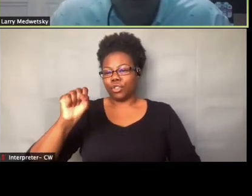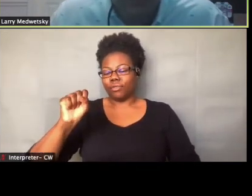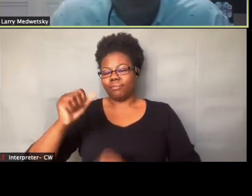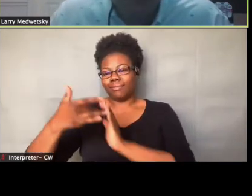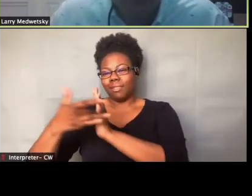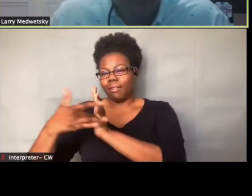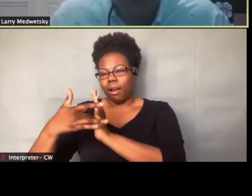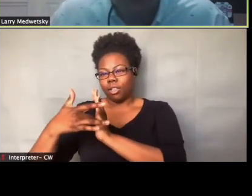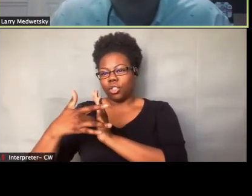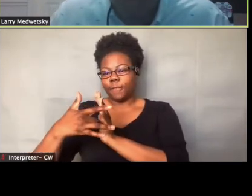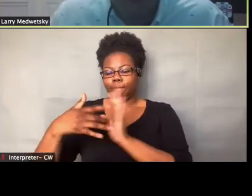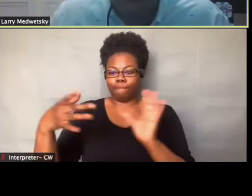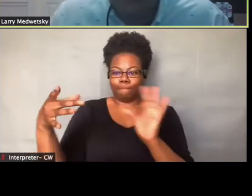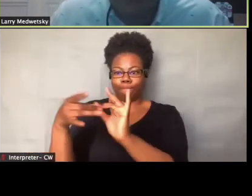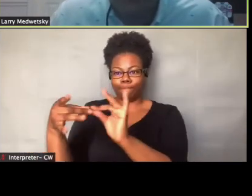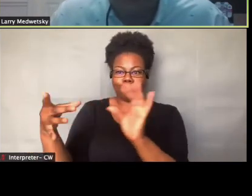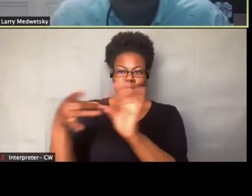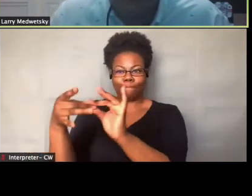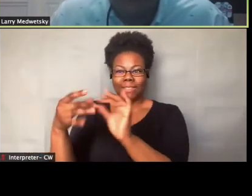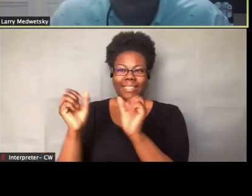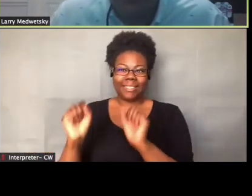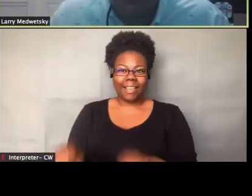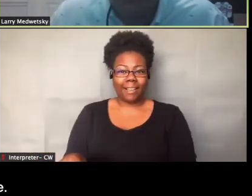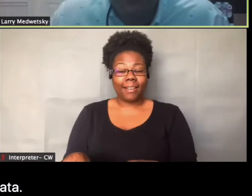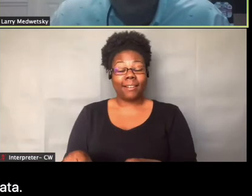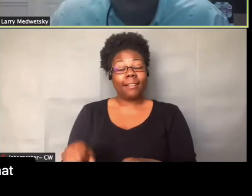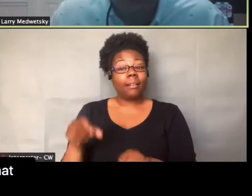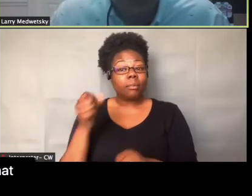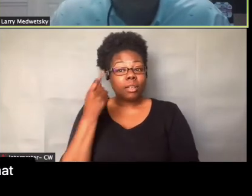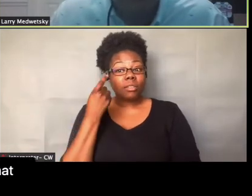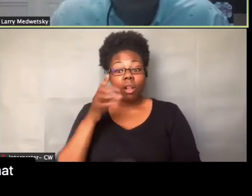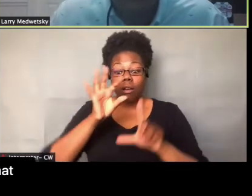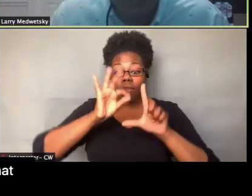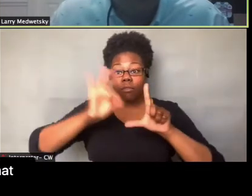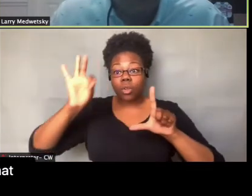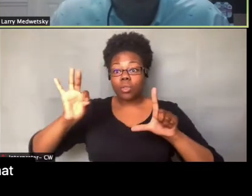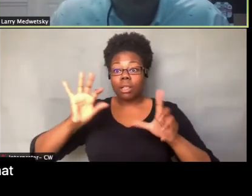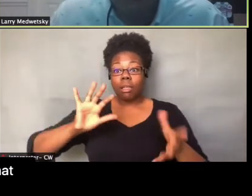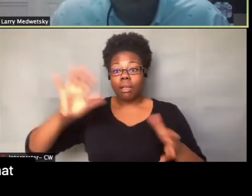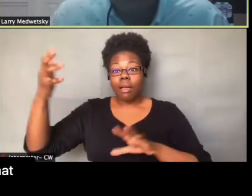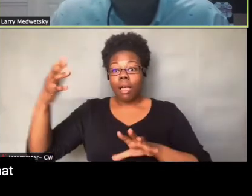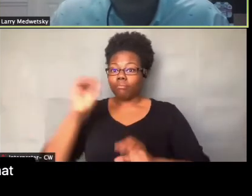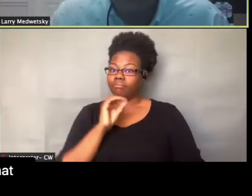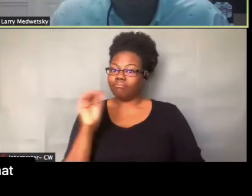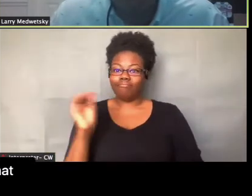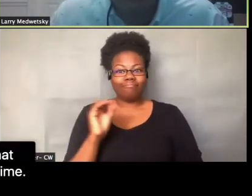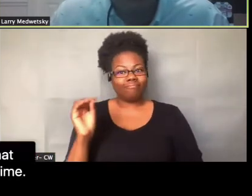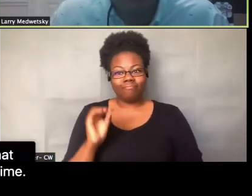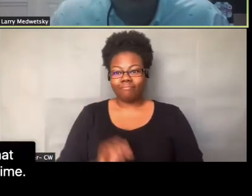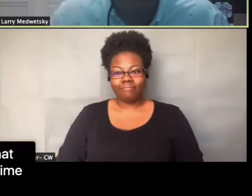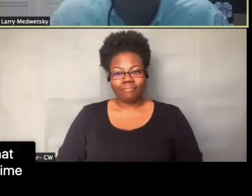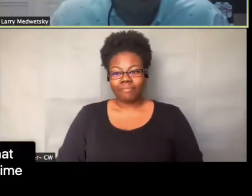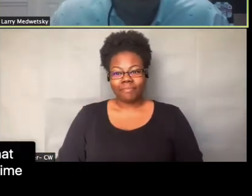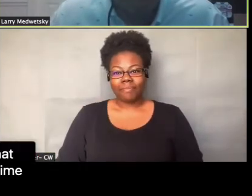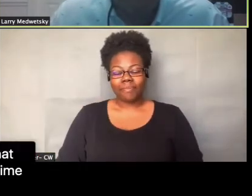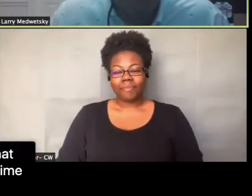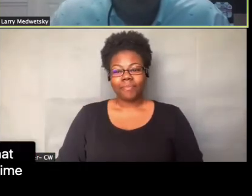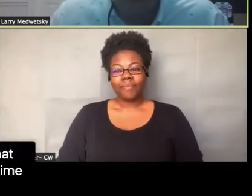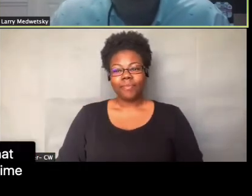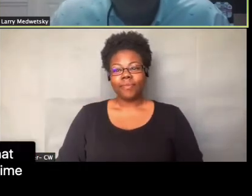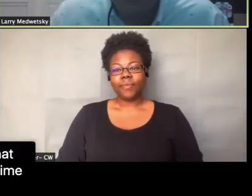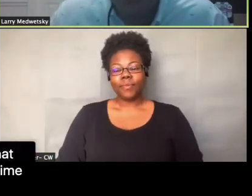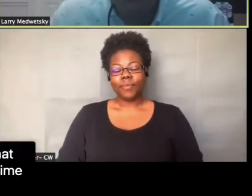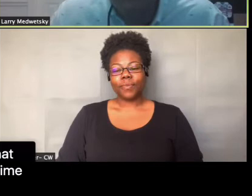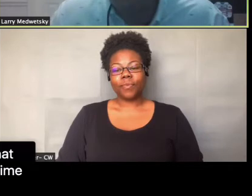And there was no frequency interference that occurred. Like, so with FM systems, I remember sometime picking up like